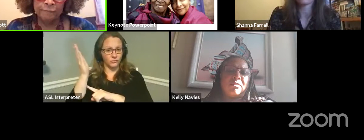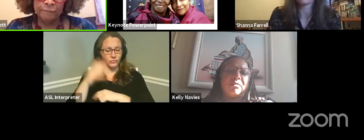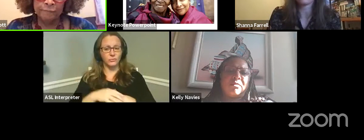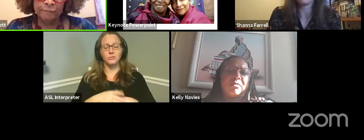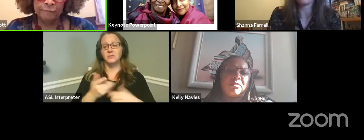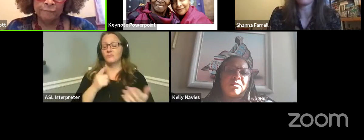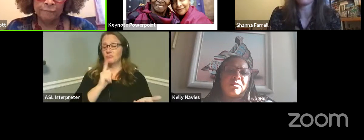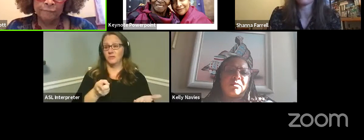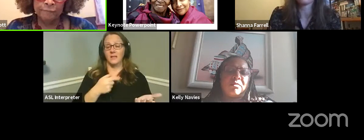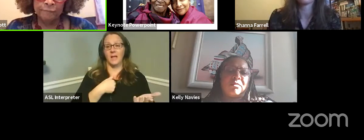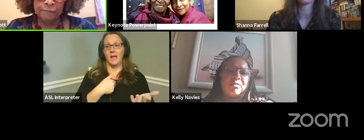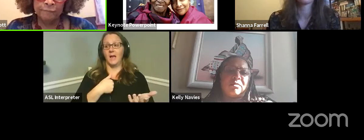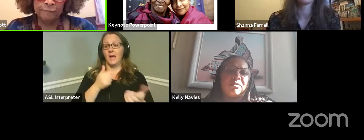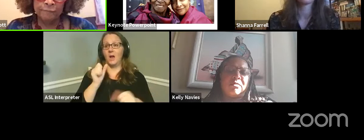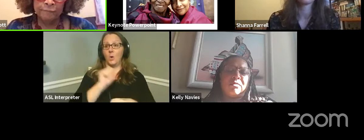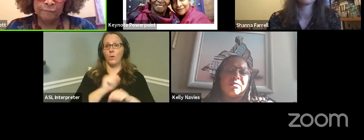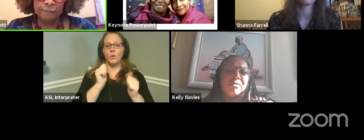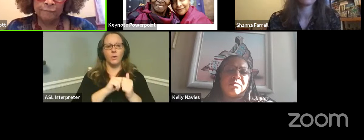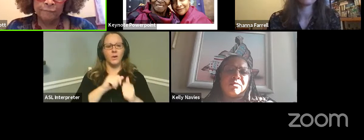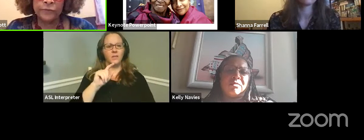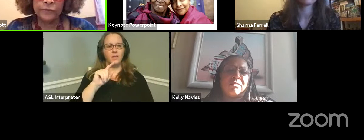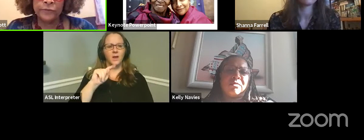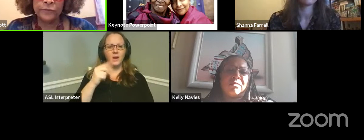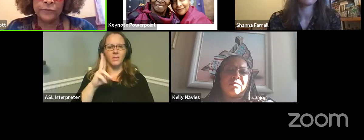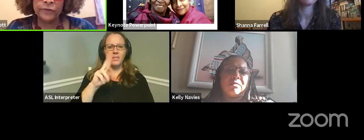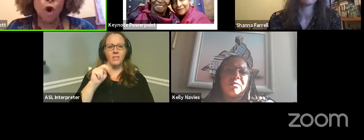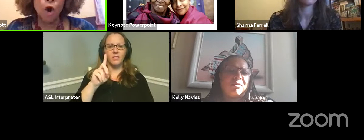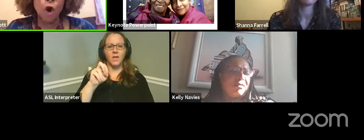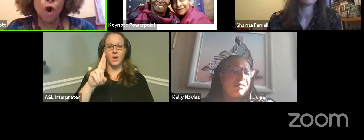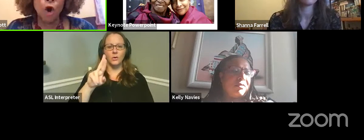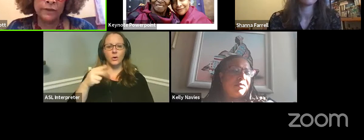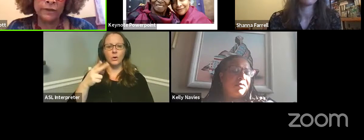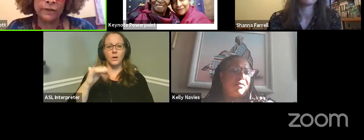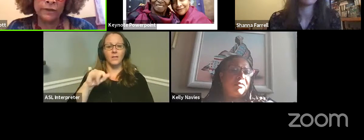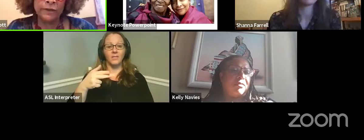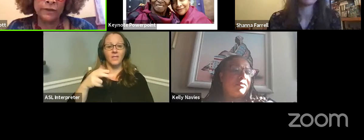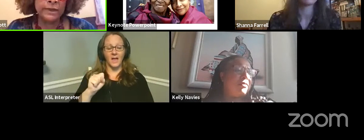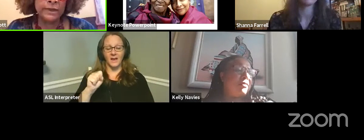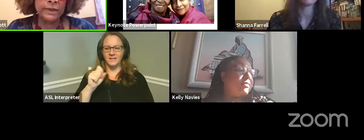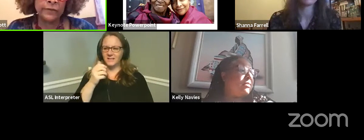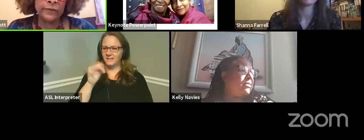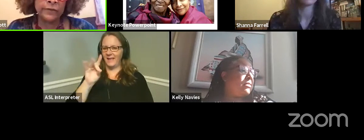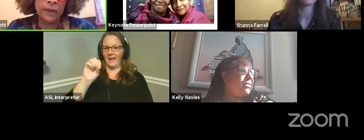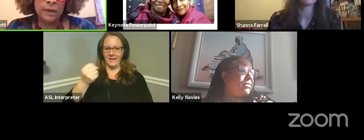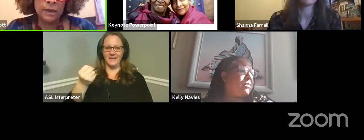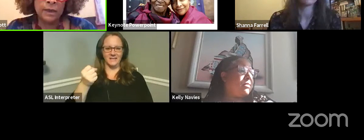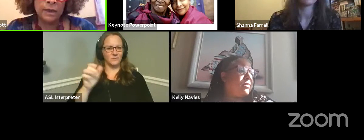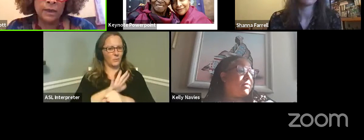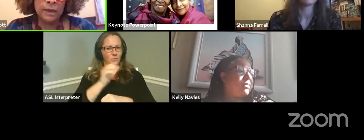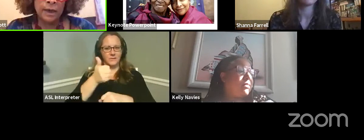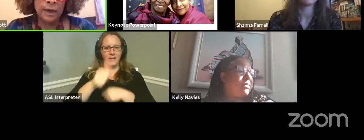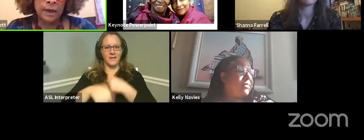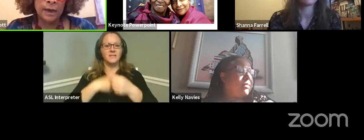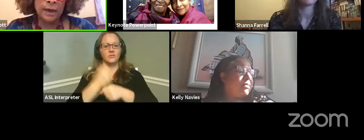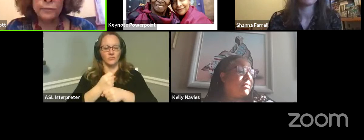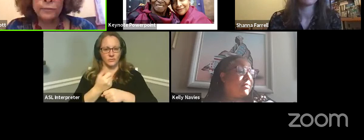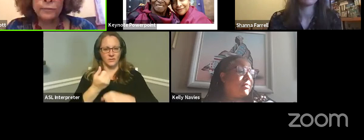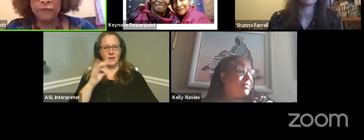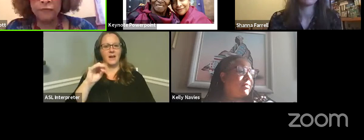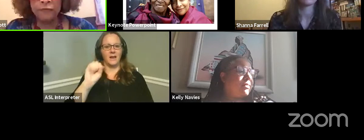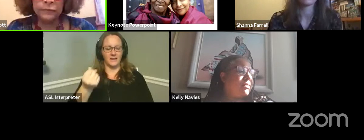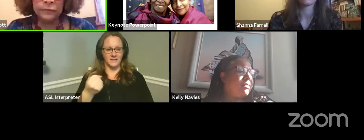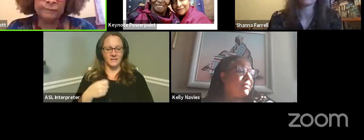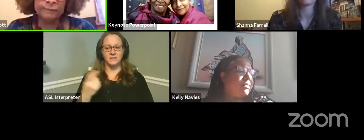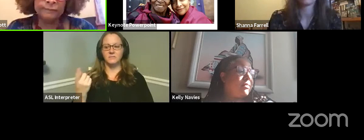Really, I worked with the Thunder Thighs. We were together all of the 80s for 10 years. We've